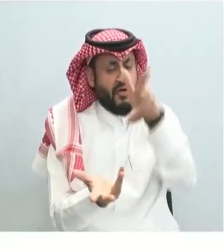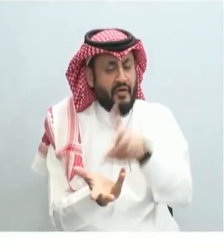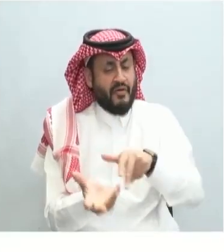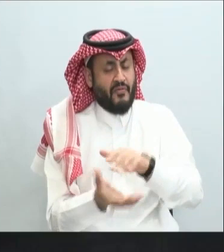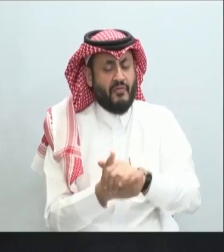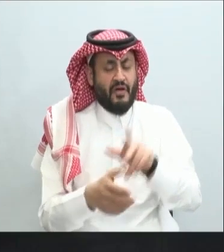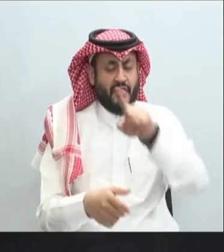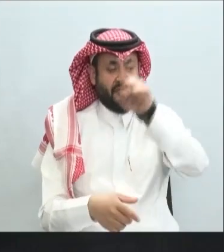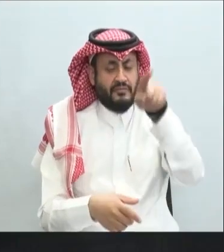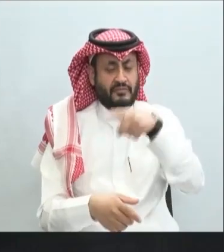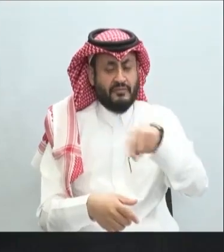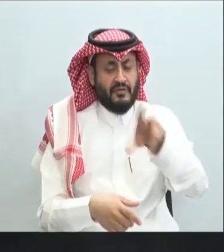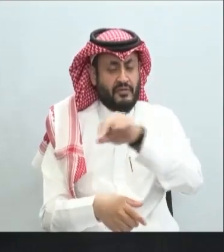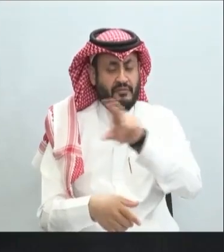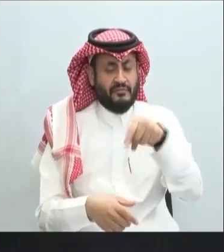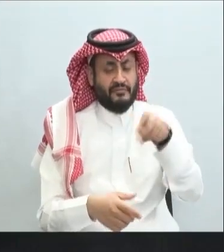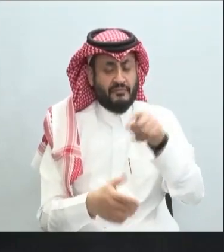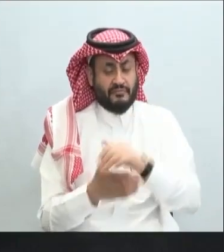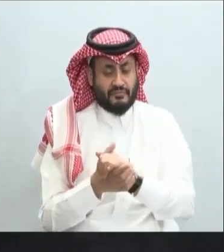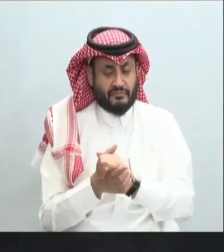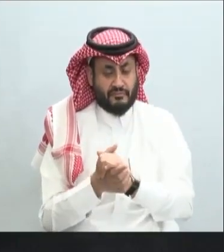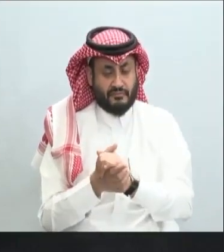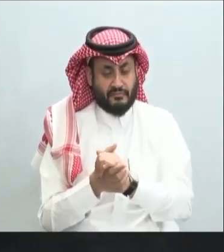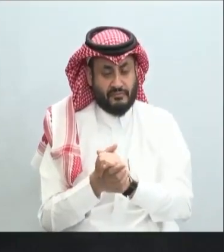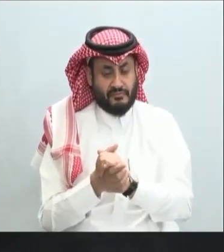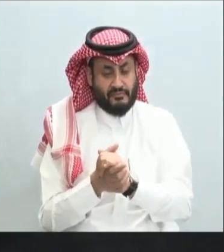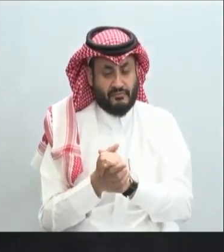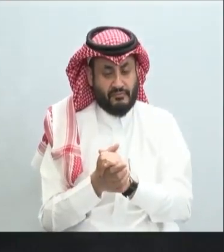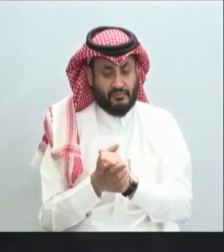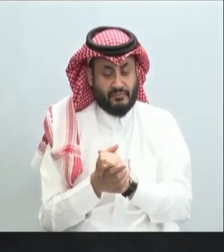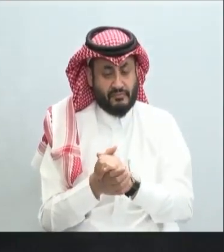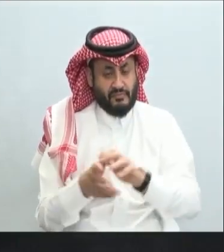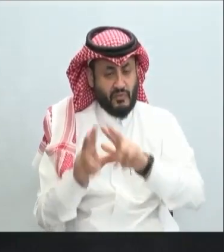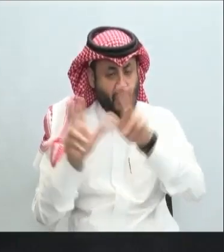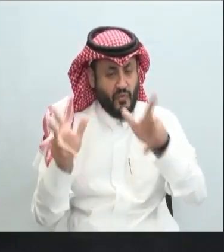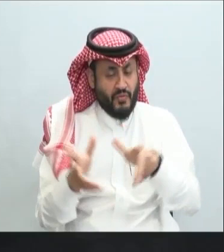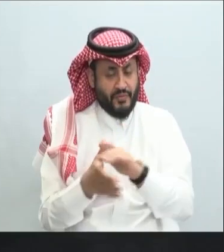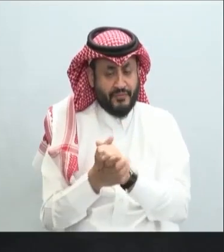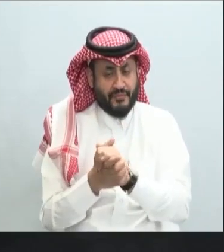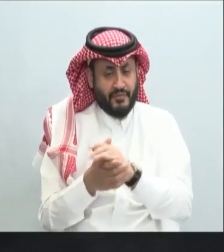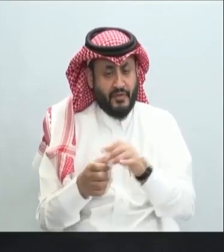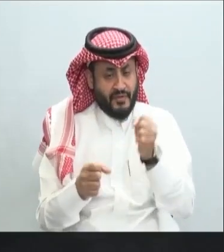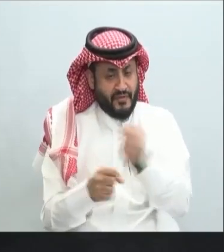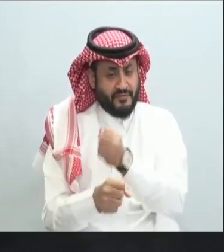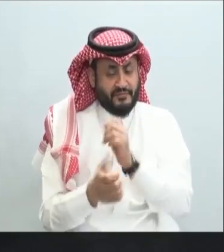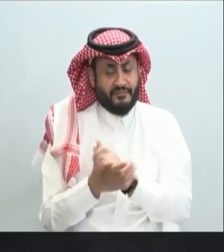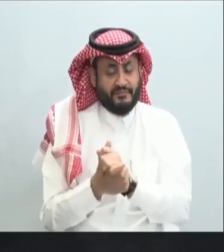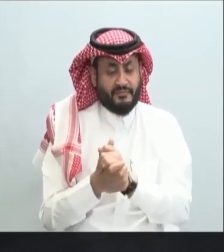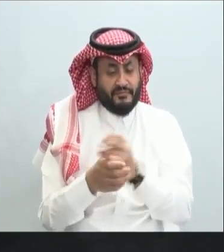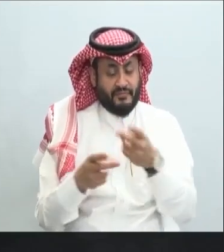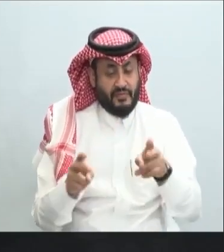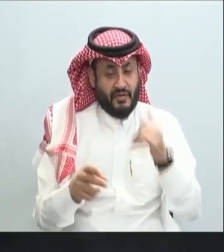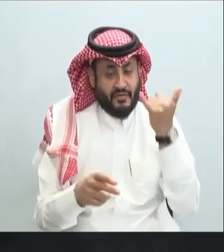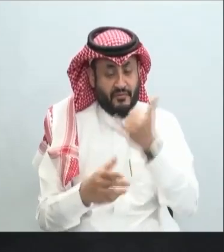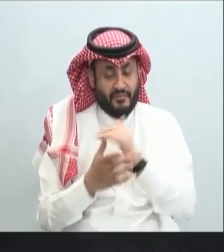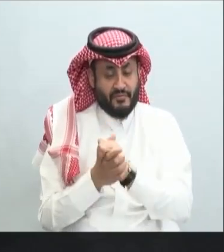this, or we can draw with one hand. We said that these actions or this chant is